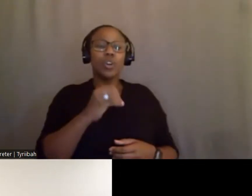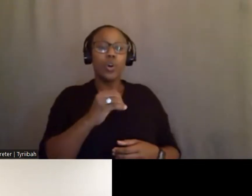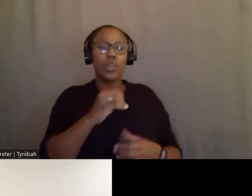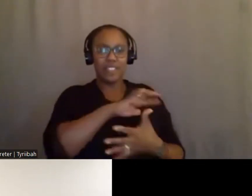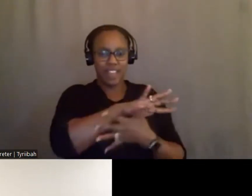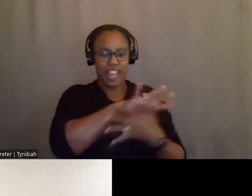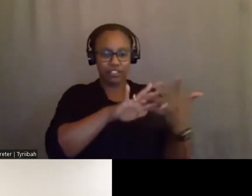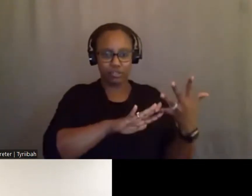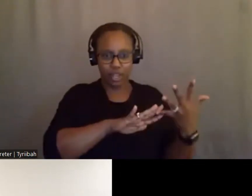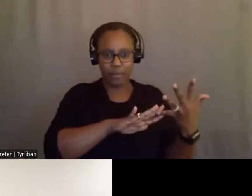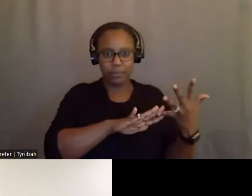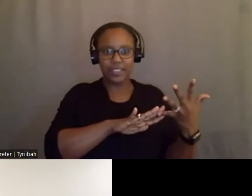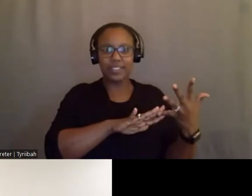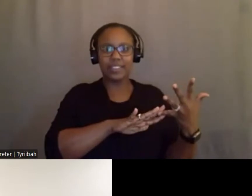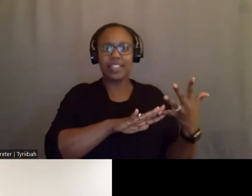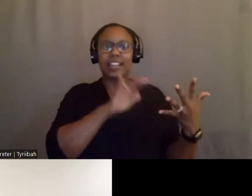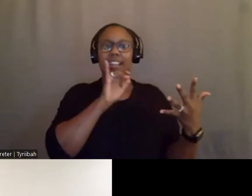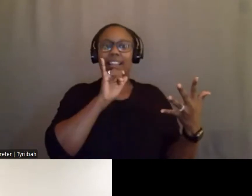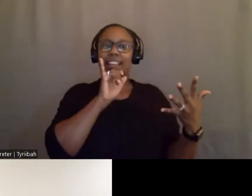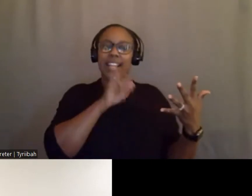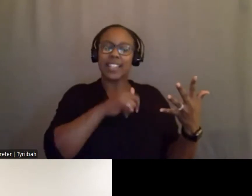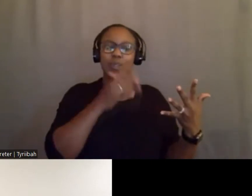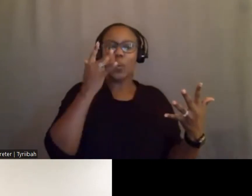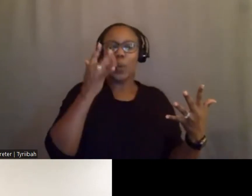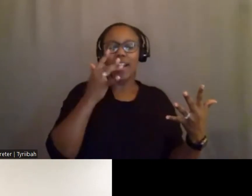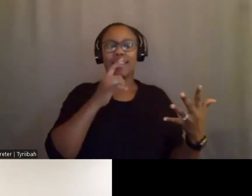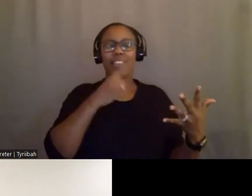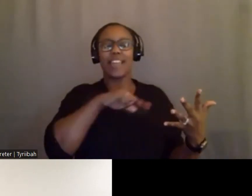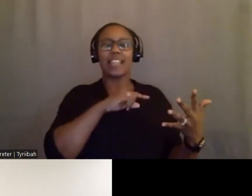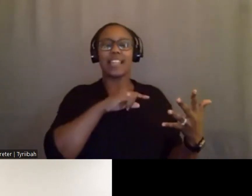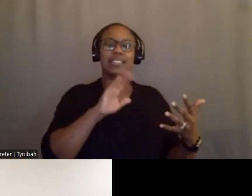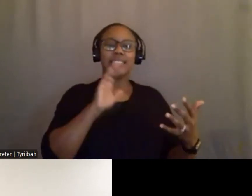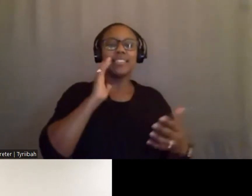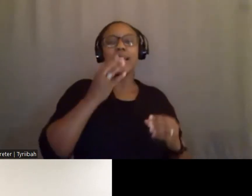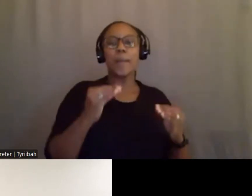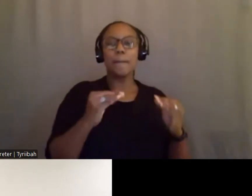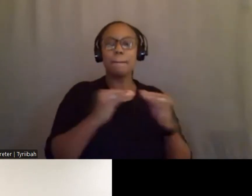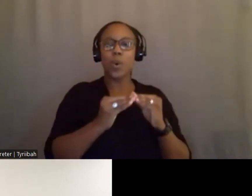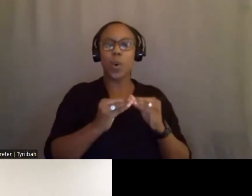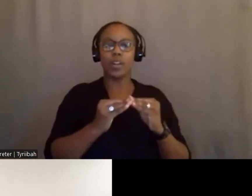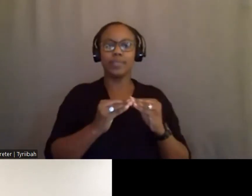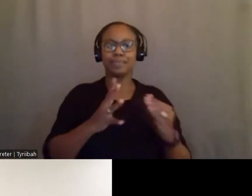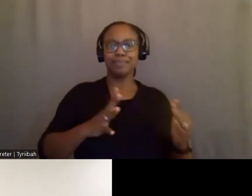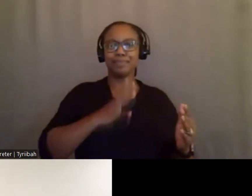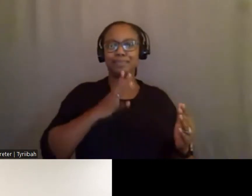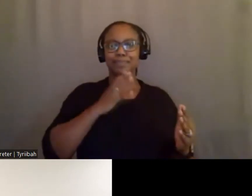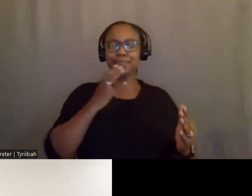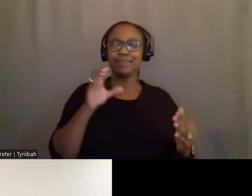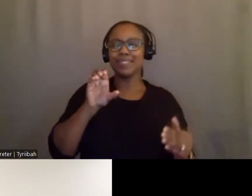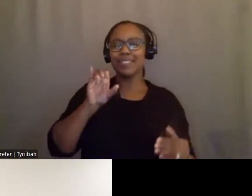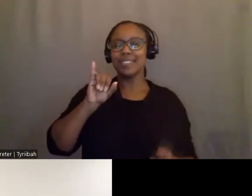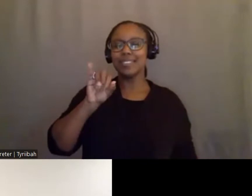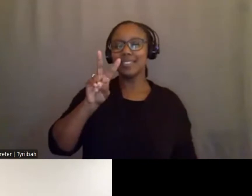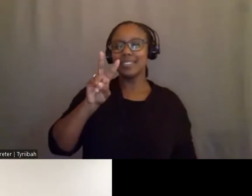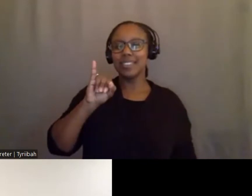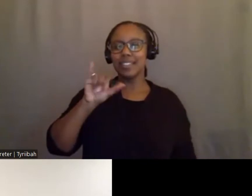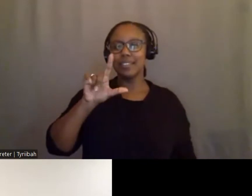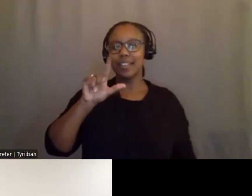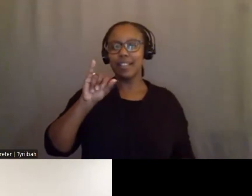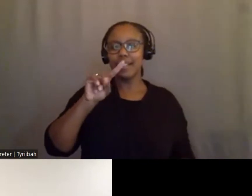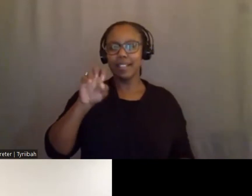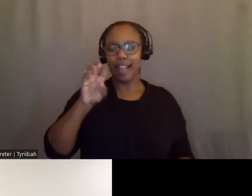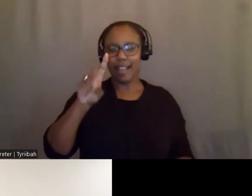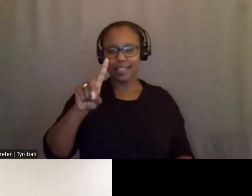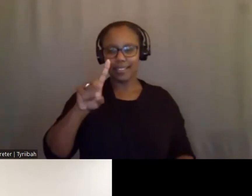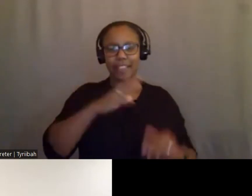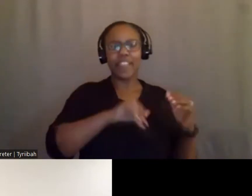as more assimilated, more civilized than other Native people. And so they are really the only five Indian nations that we look at as